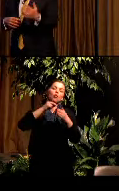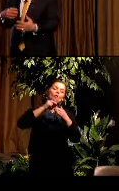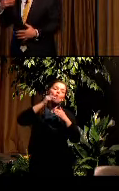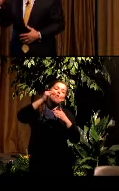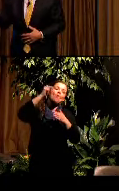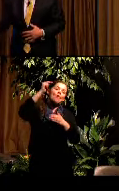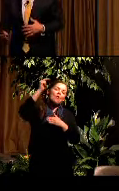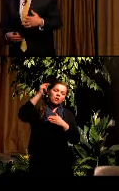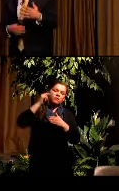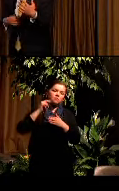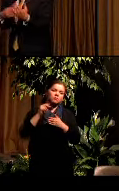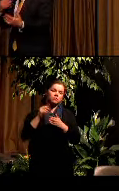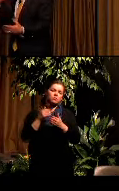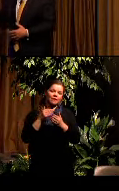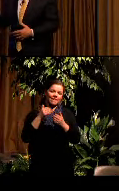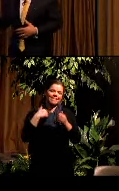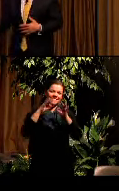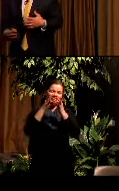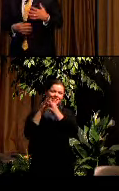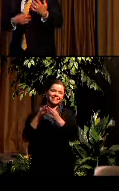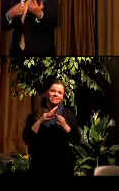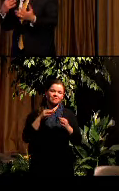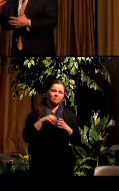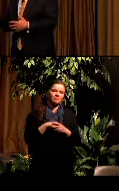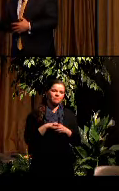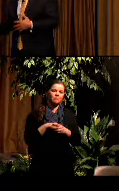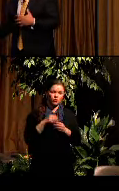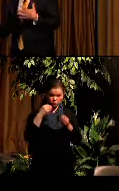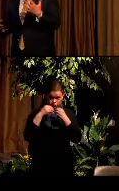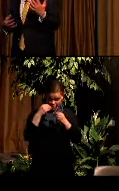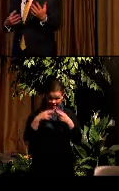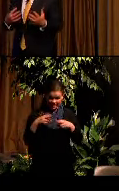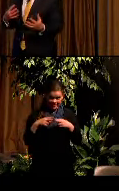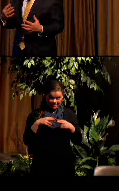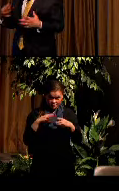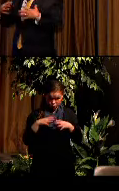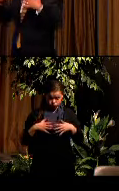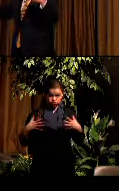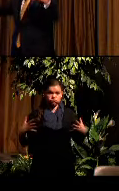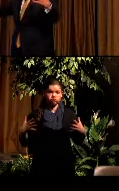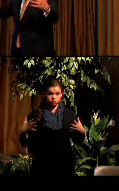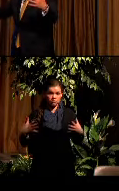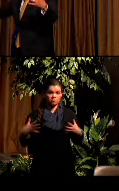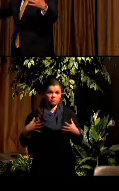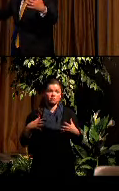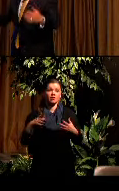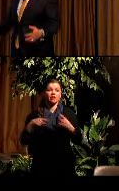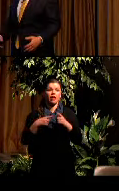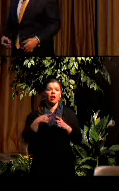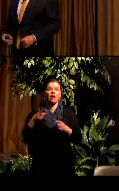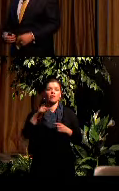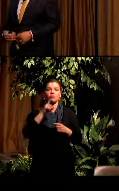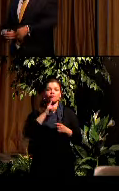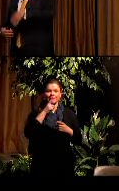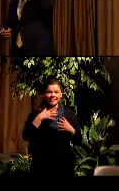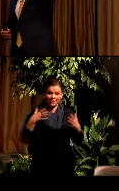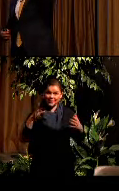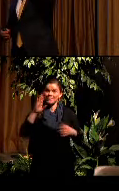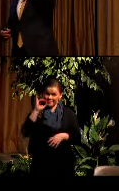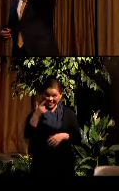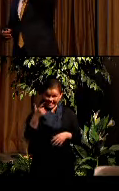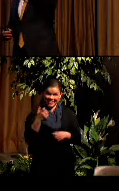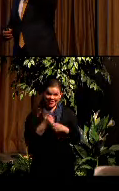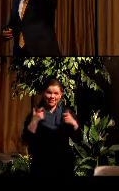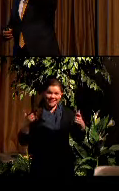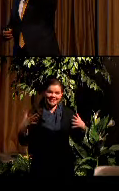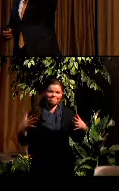make, and they just chow down on these eggs, and they fill up, and they fatten up, and then they get really big, and then they just take